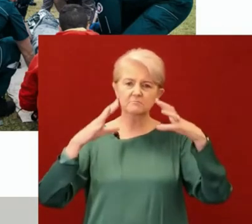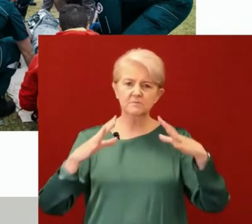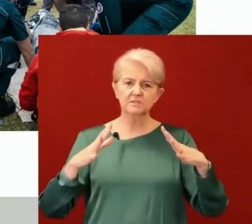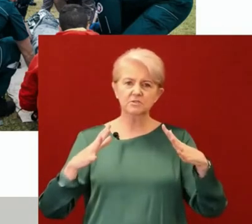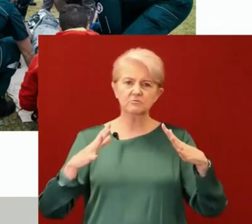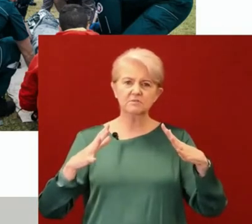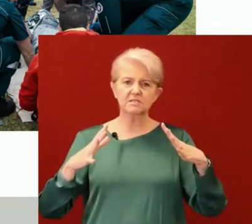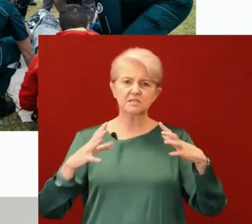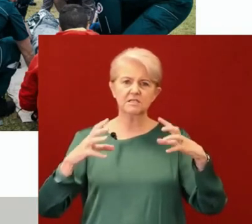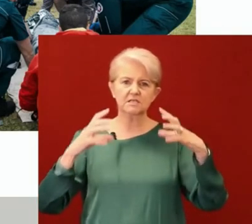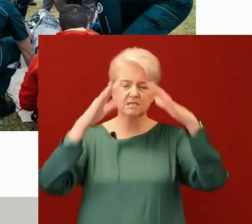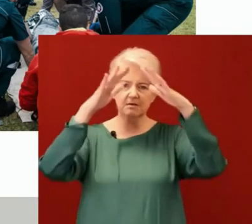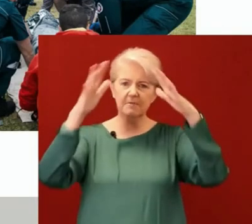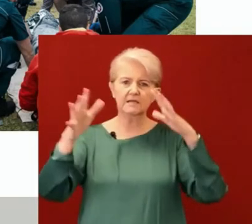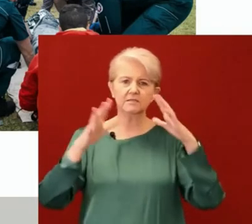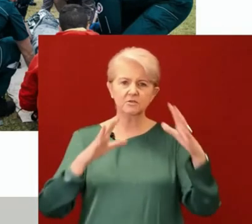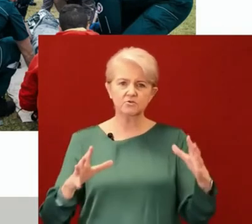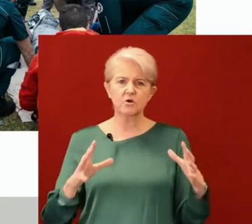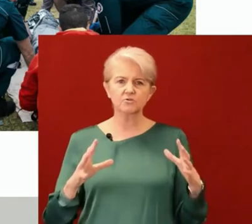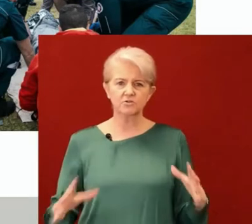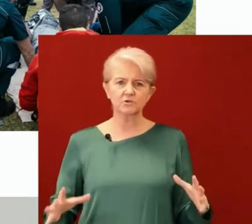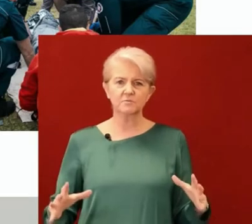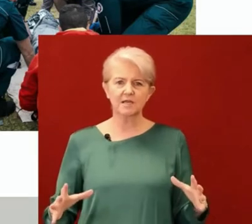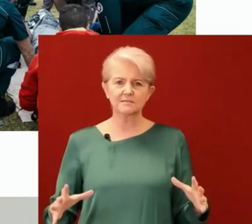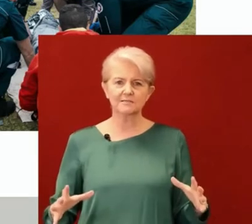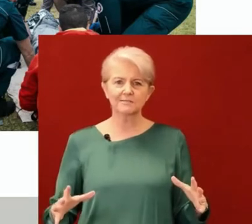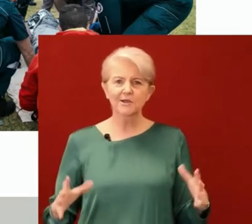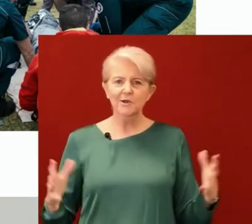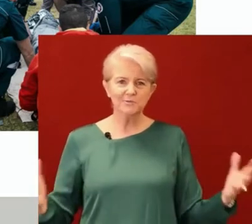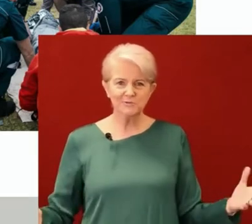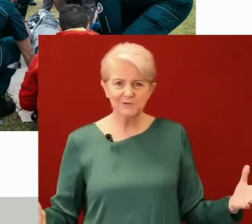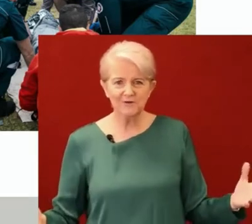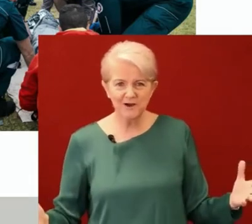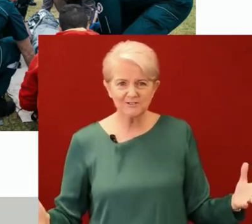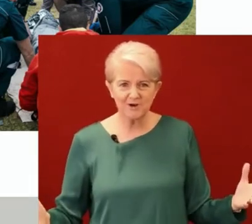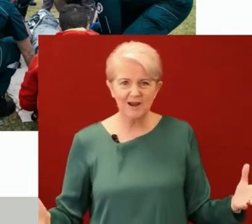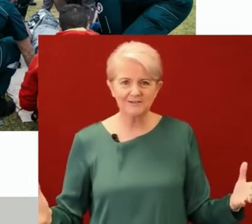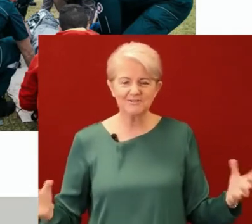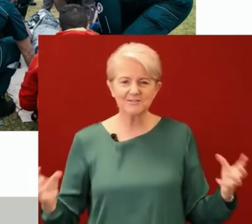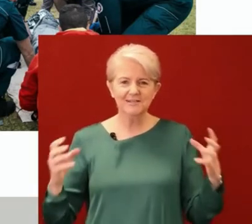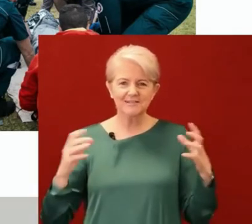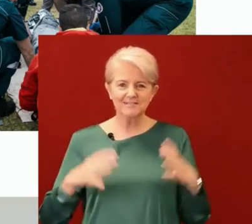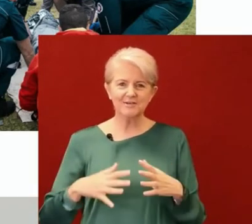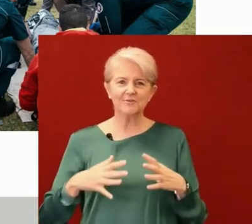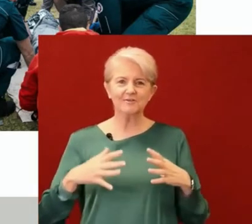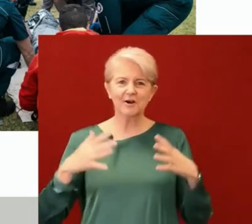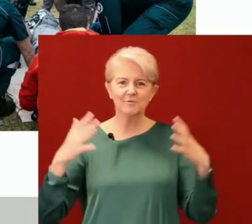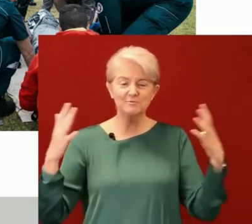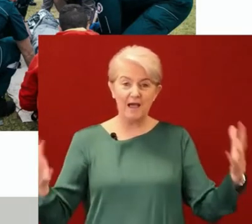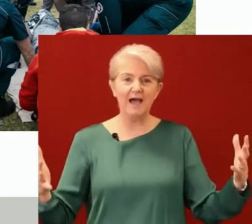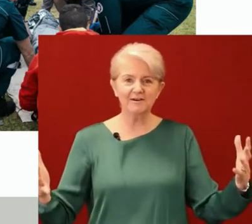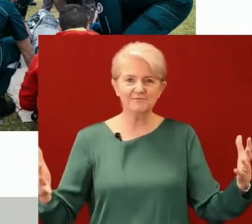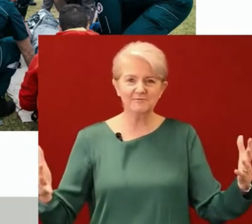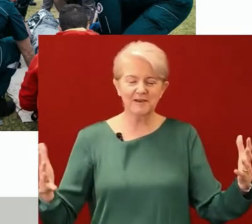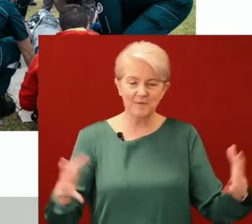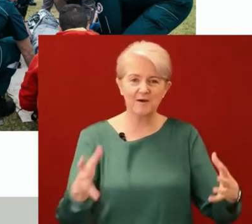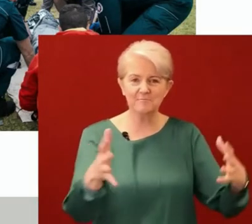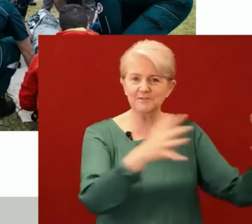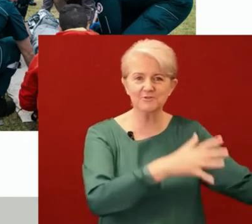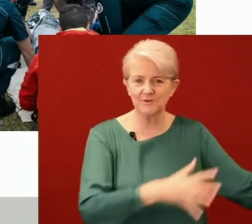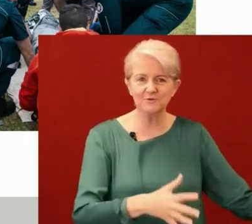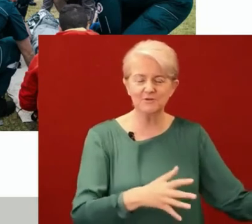hierarchical, militaristic command and control circumstances, which is really quite strange, considering that I was part of